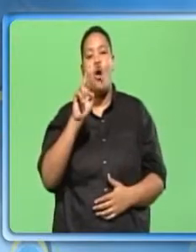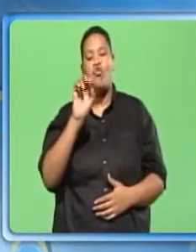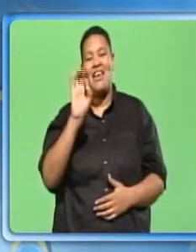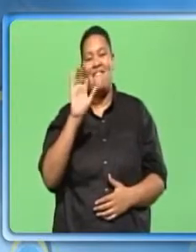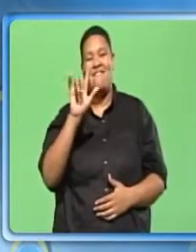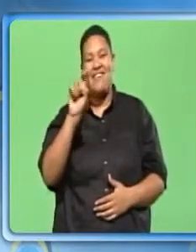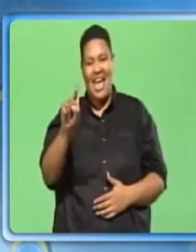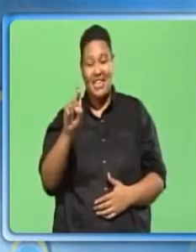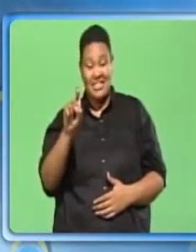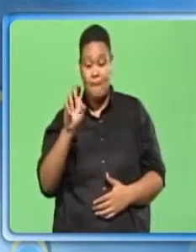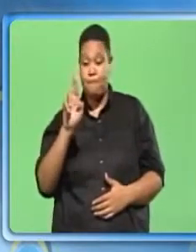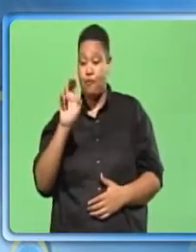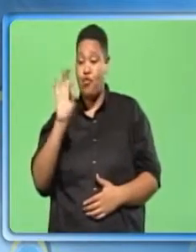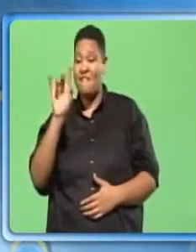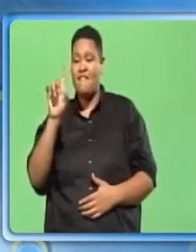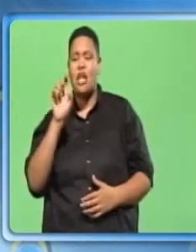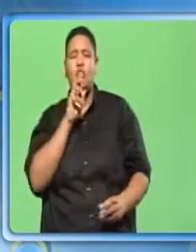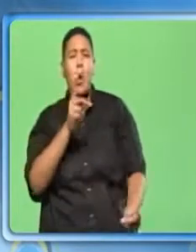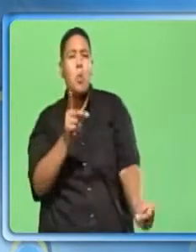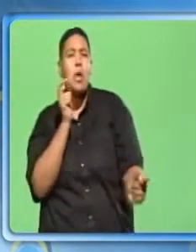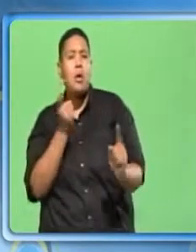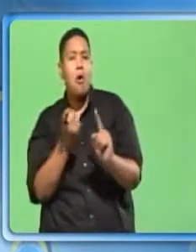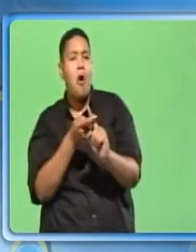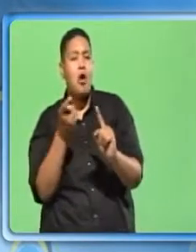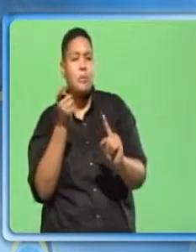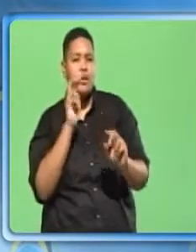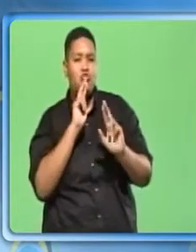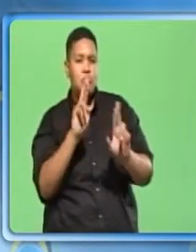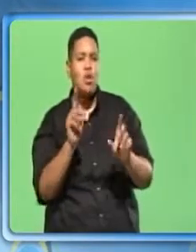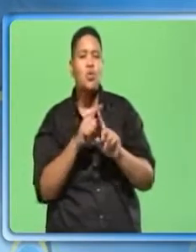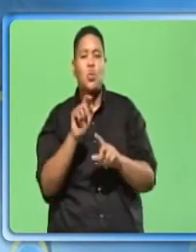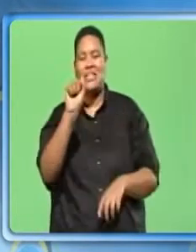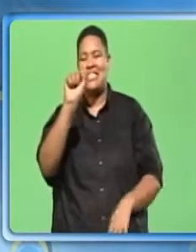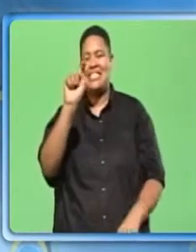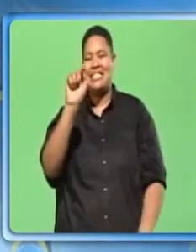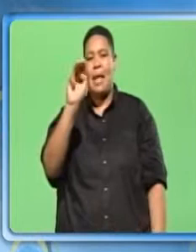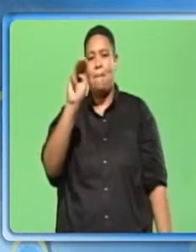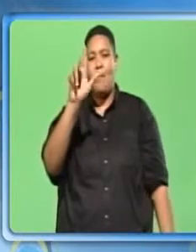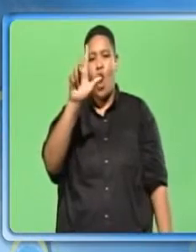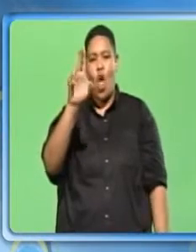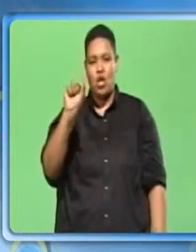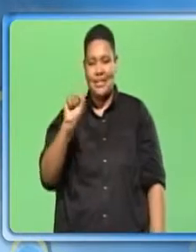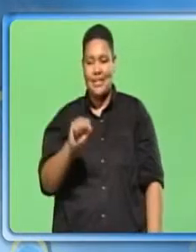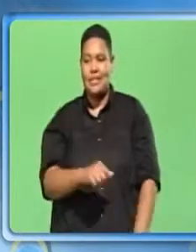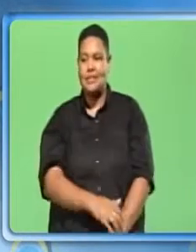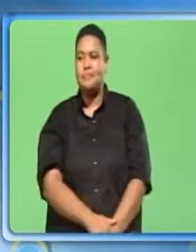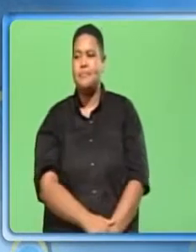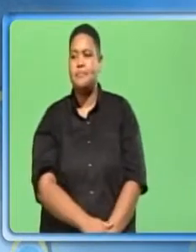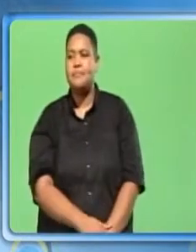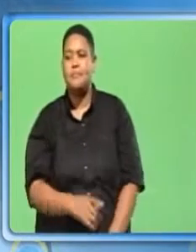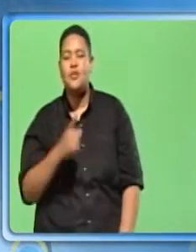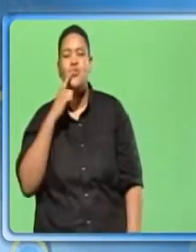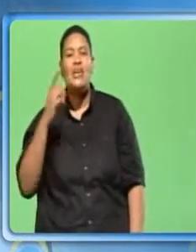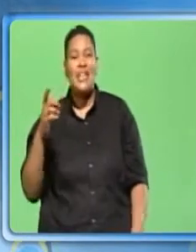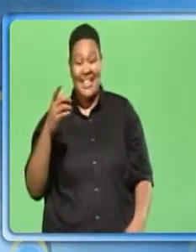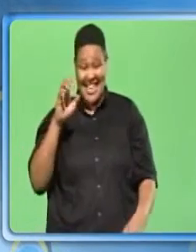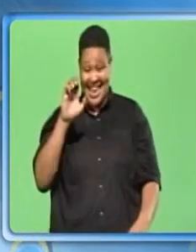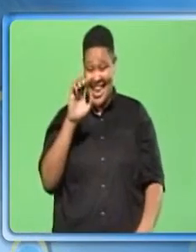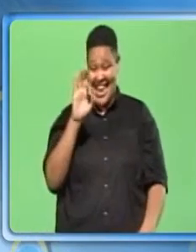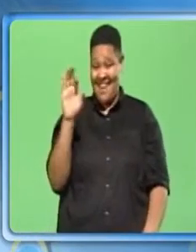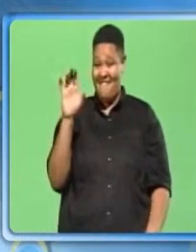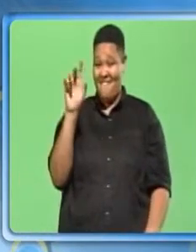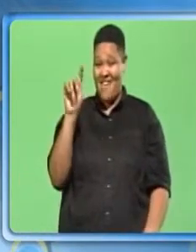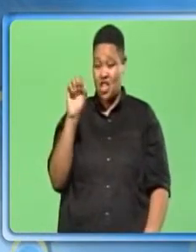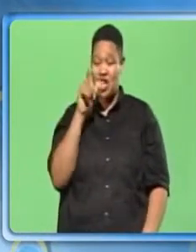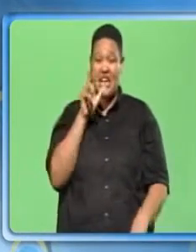A reflex is a quick, automatic response to a stimulus. The pathway between the effectors and